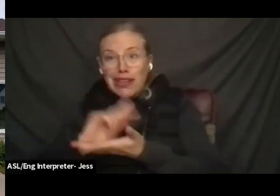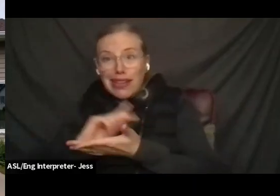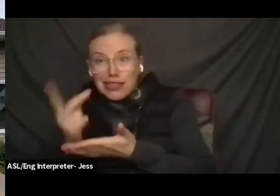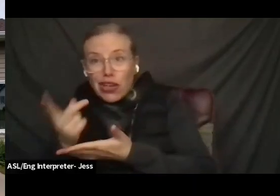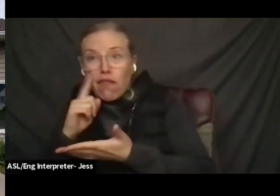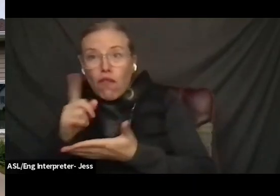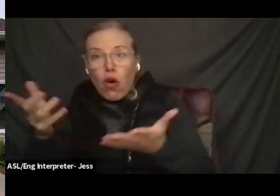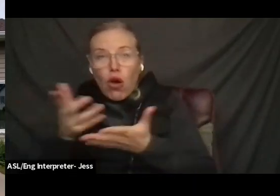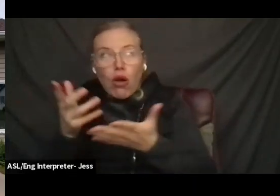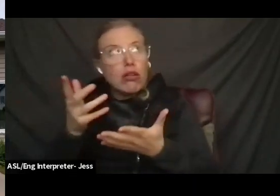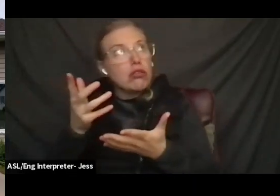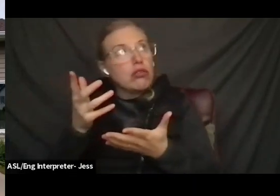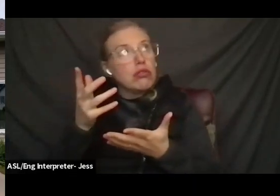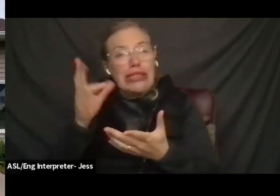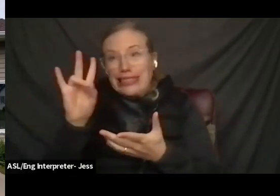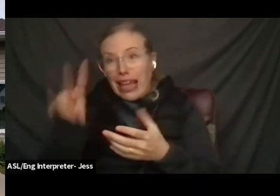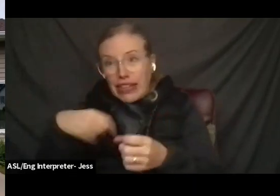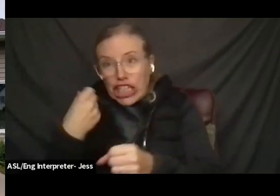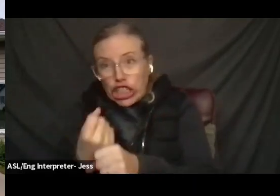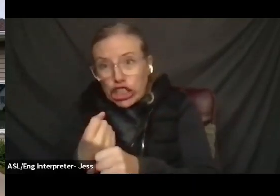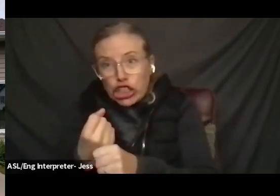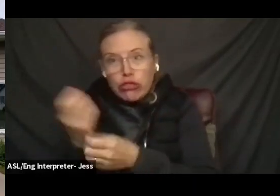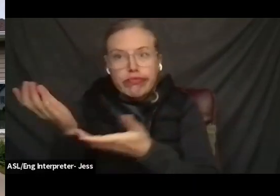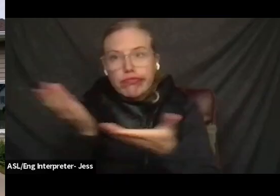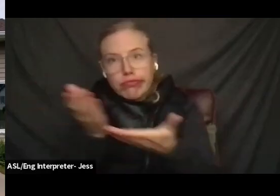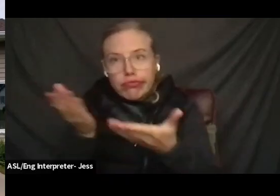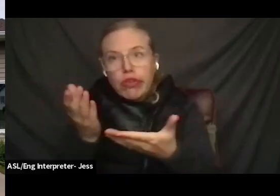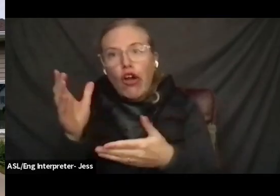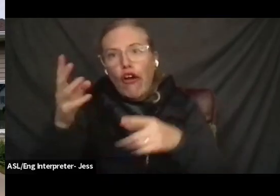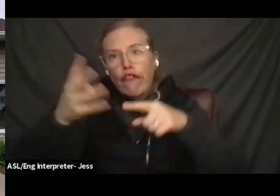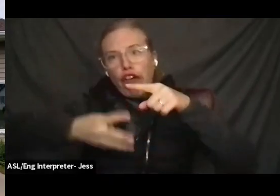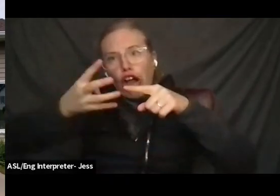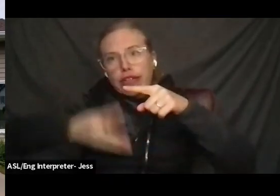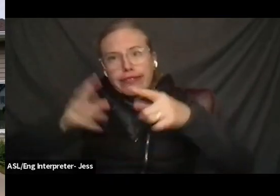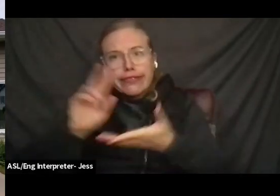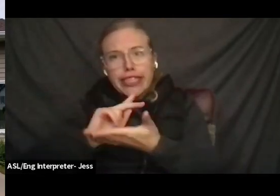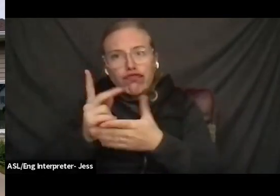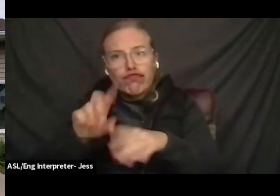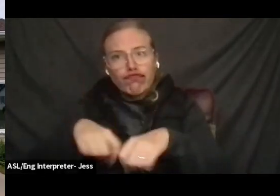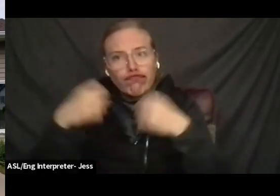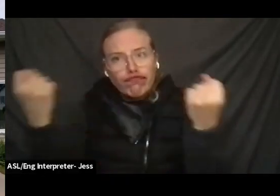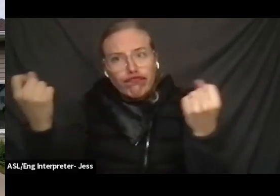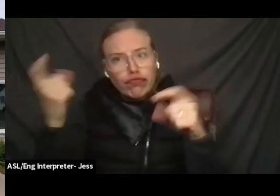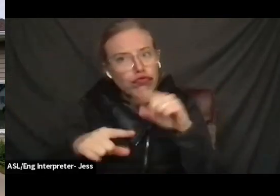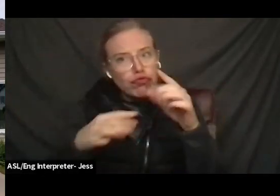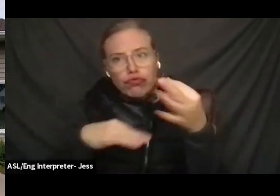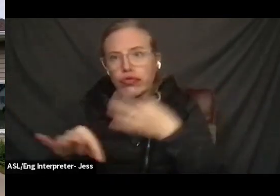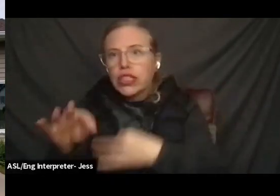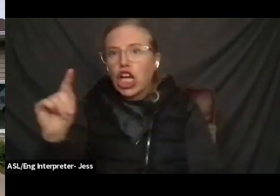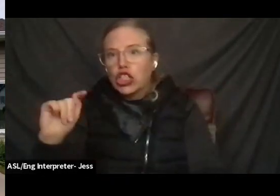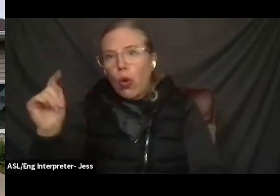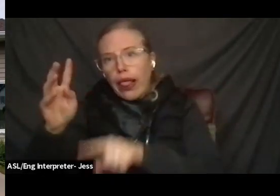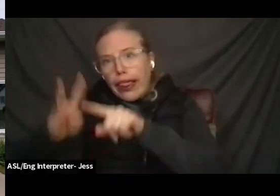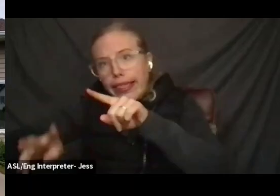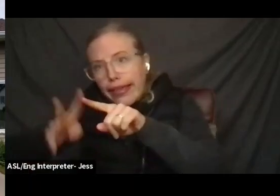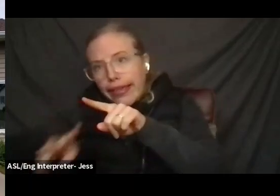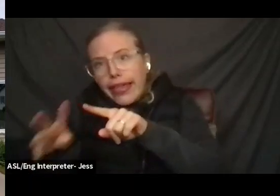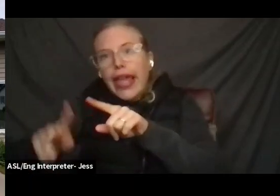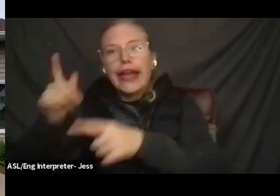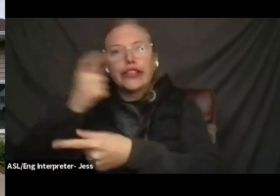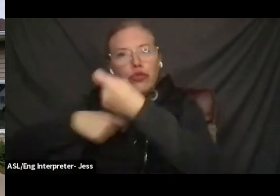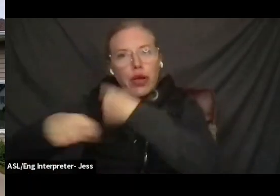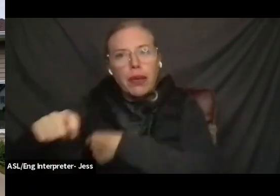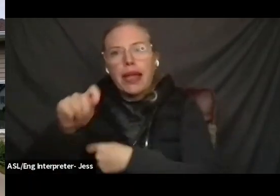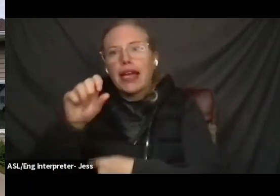for probably 7 years, because her faucet didn't work in the kitchen. She had a toilet that was leaking, and then we had to replace